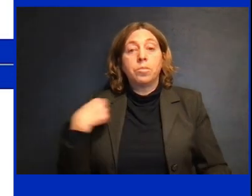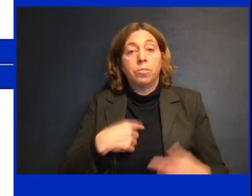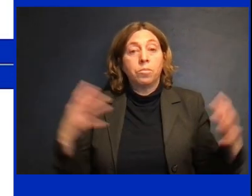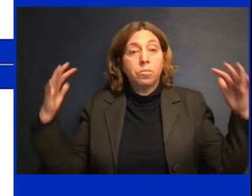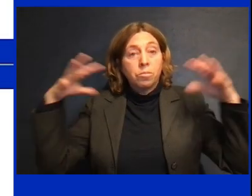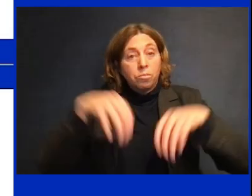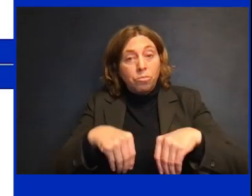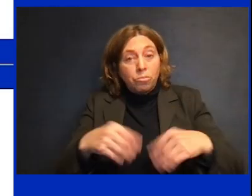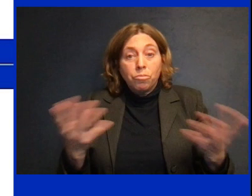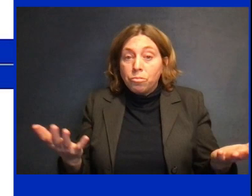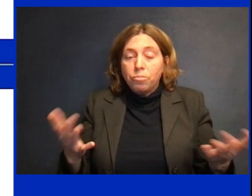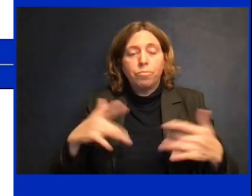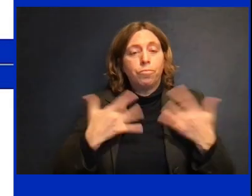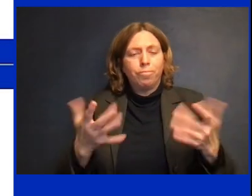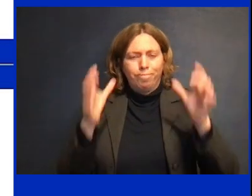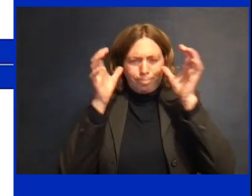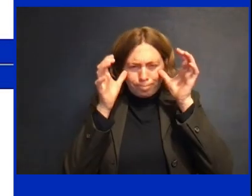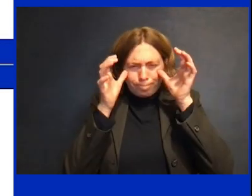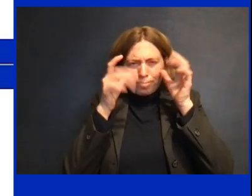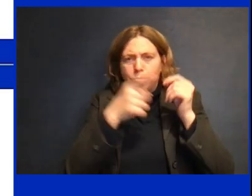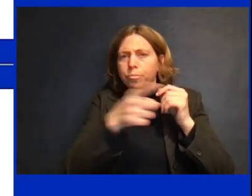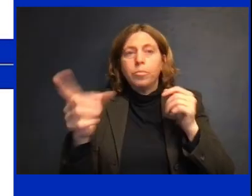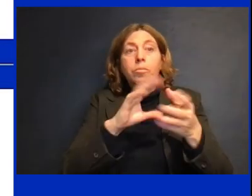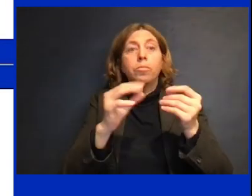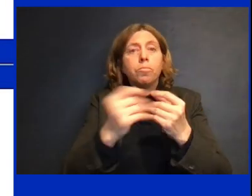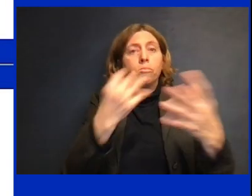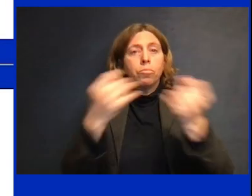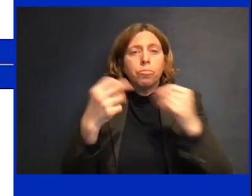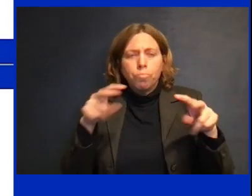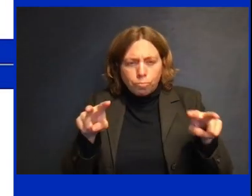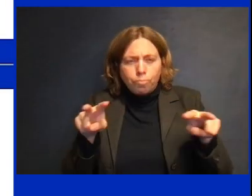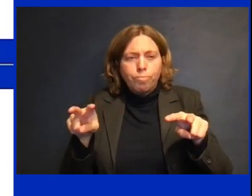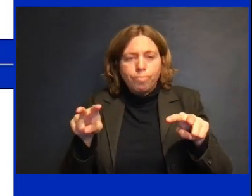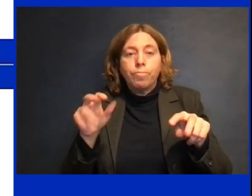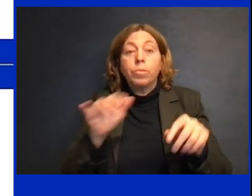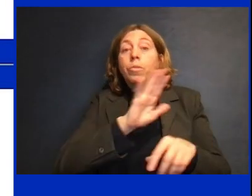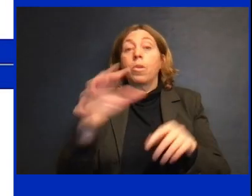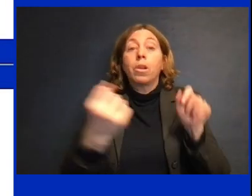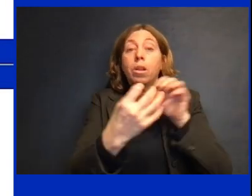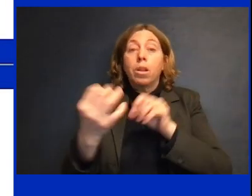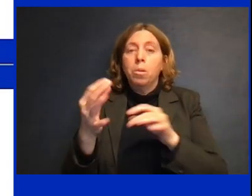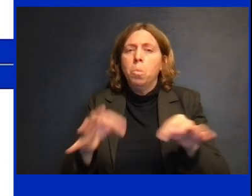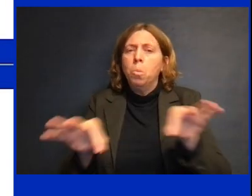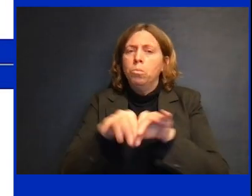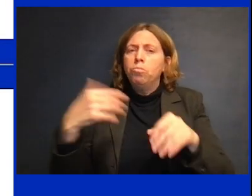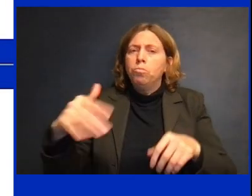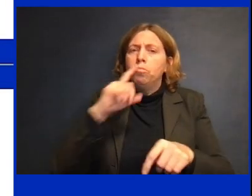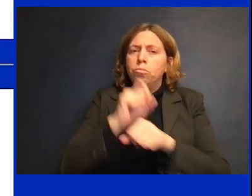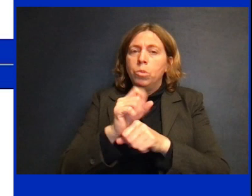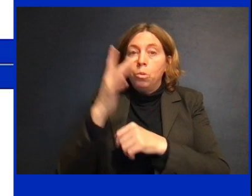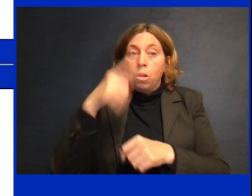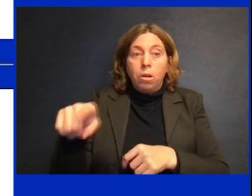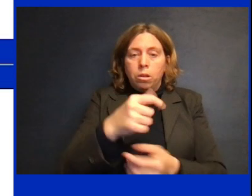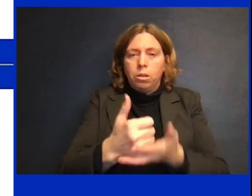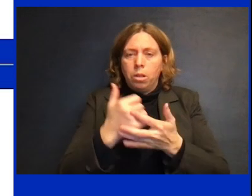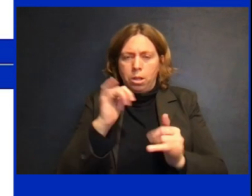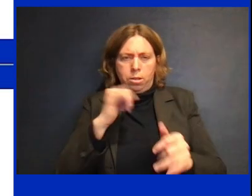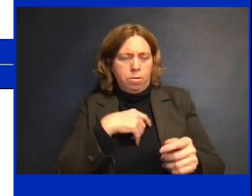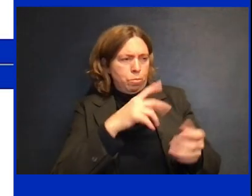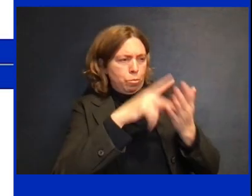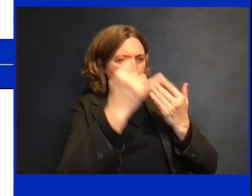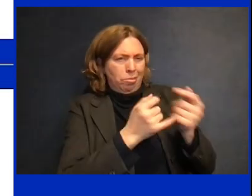to listen to you and hear your comments. Your feedback is important and continues to guide the future of this